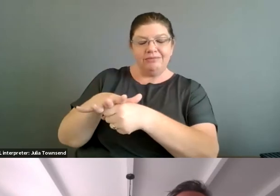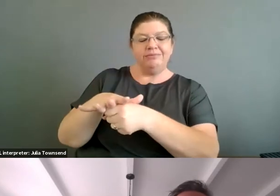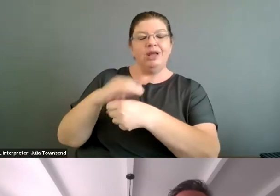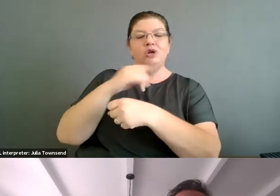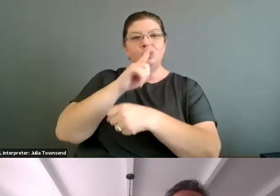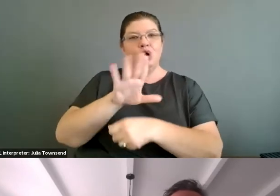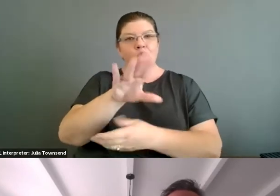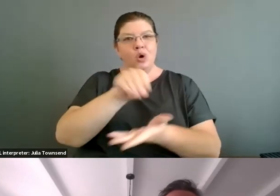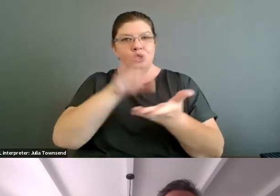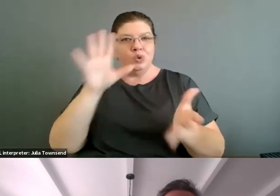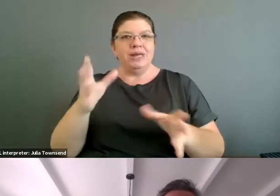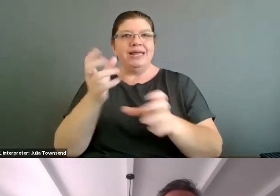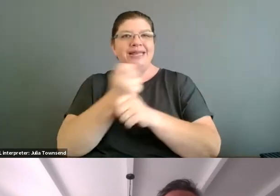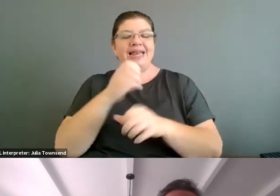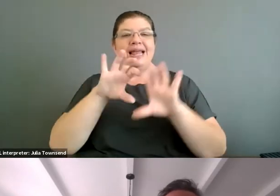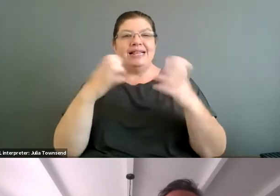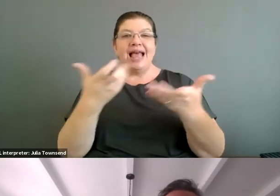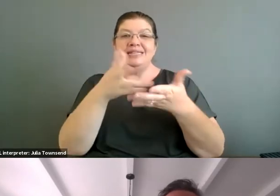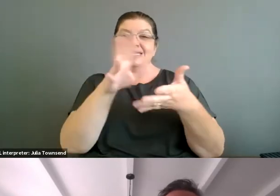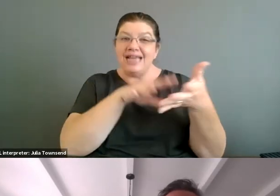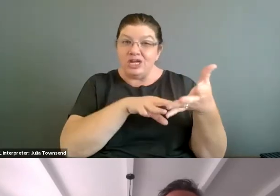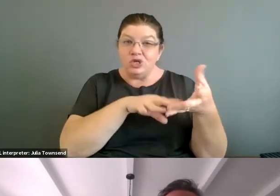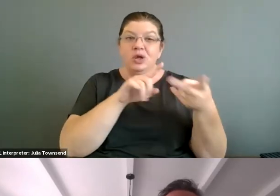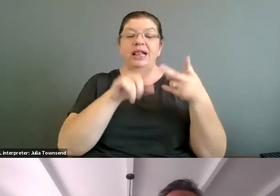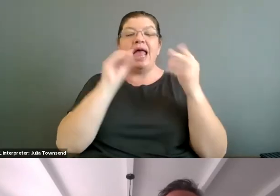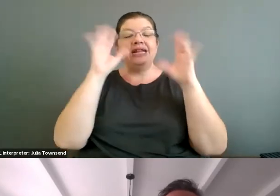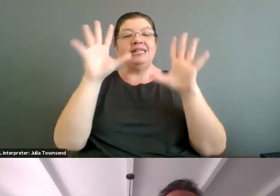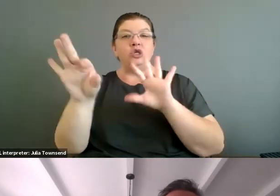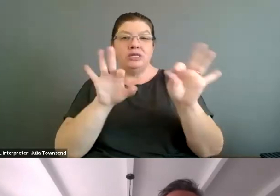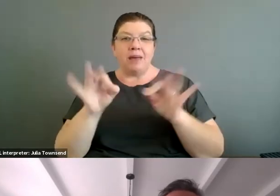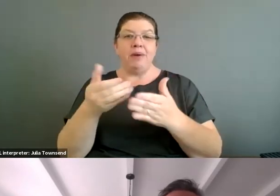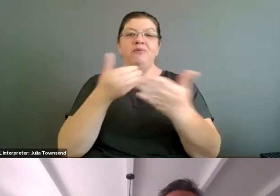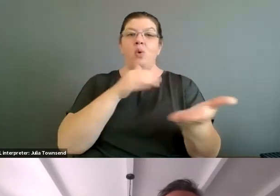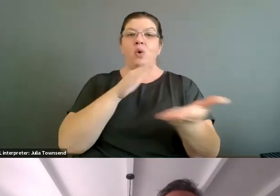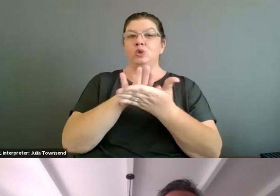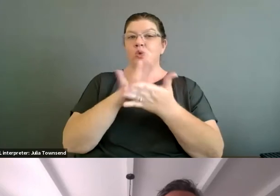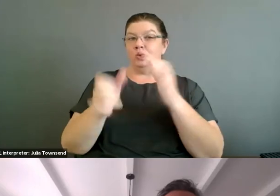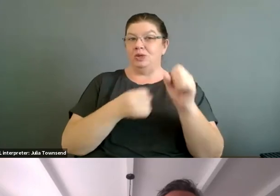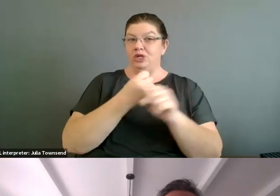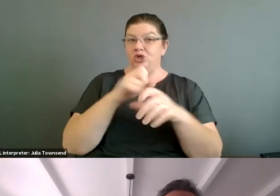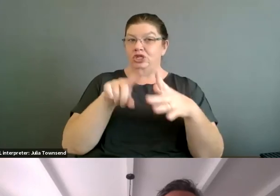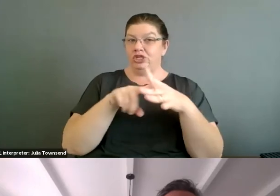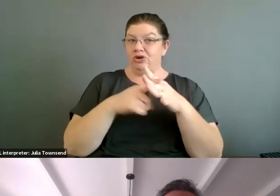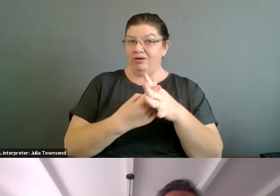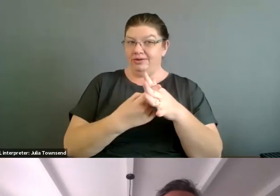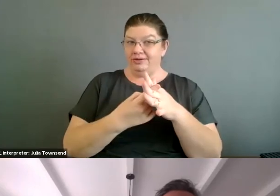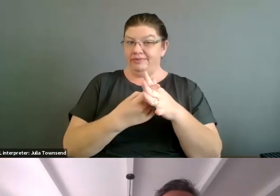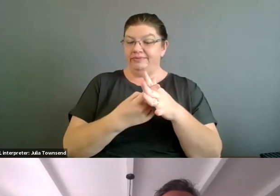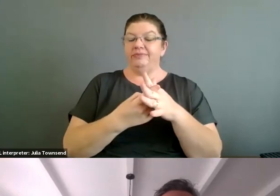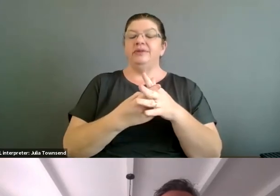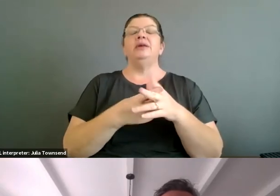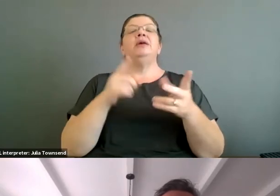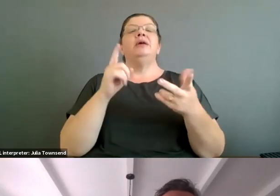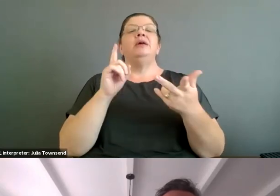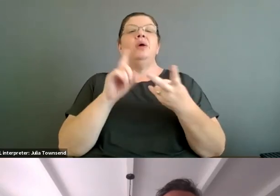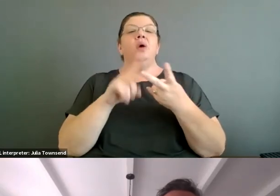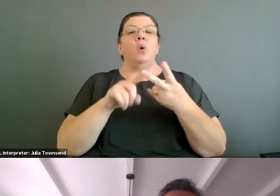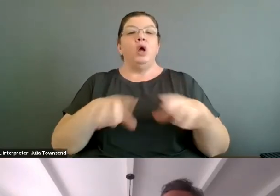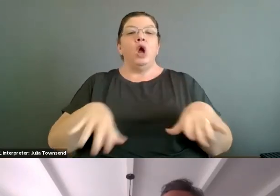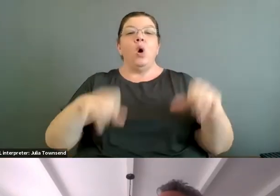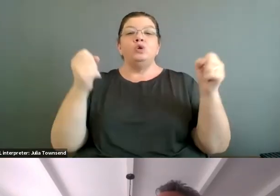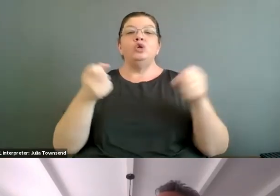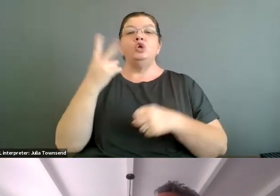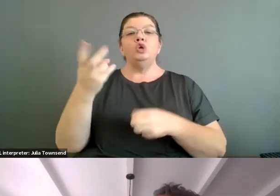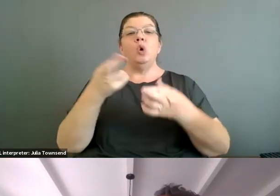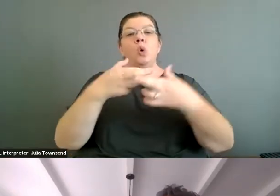receive their class schedules and teacher assignments prior to the school year. We're also hosting two ribbon cutting ceremonies